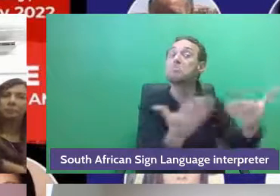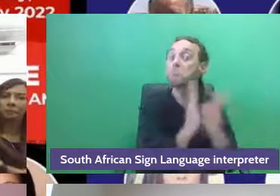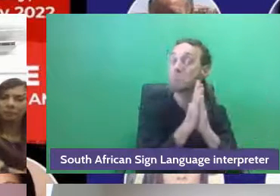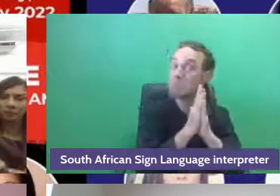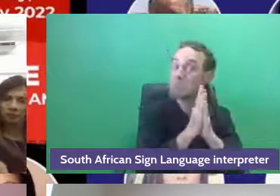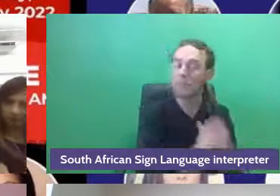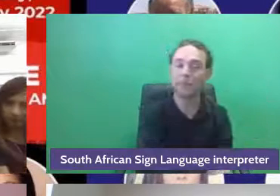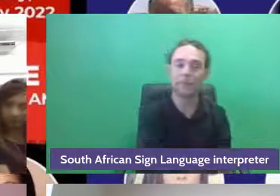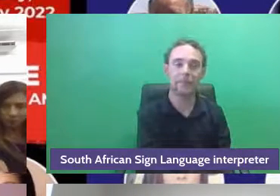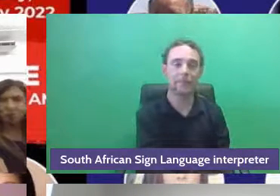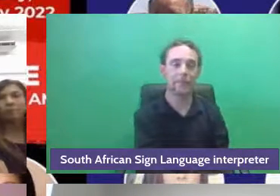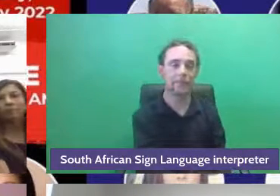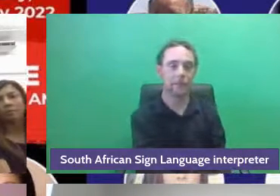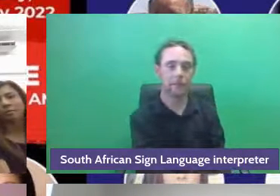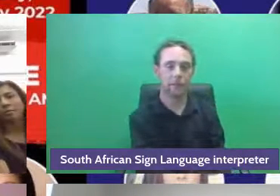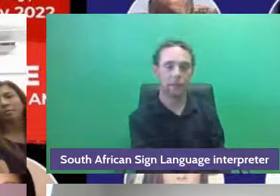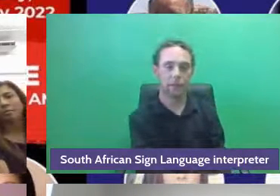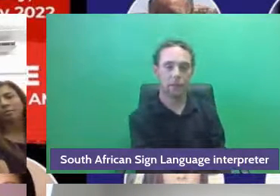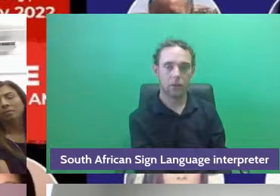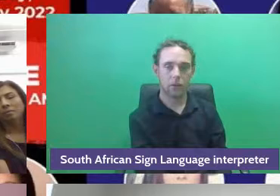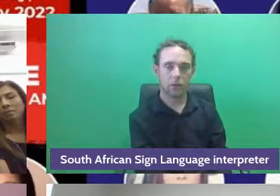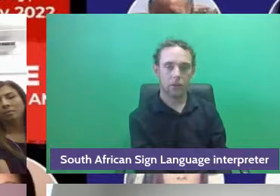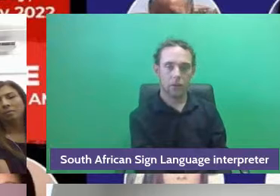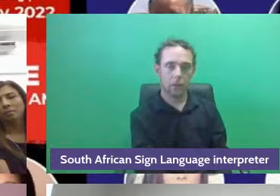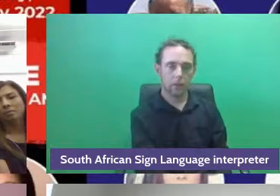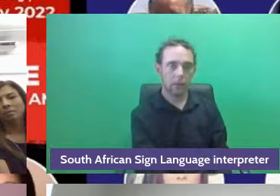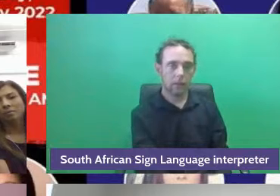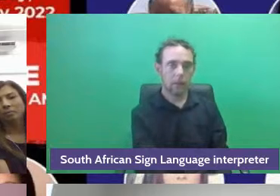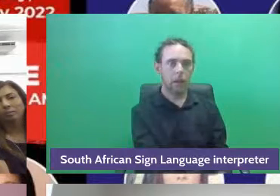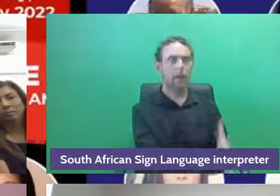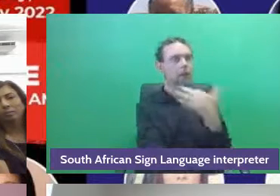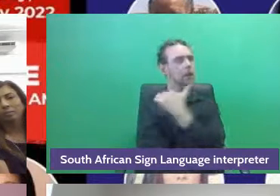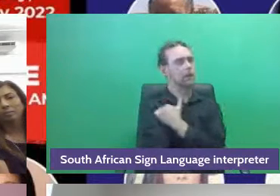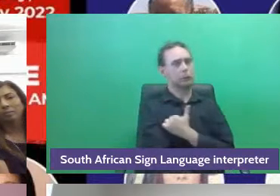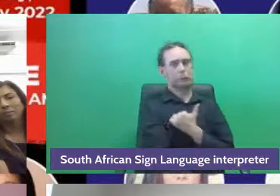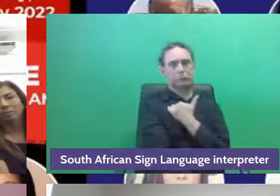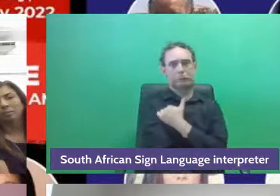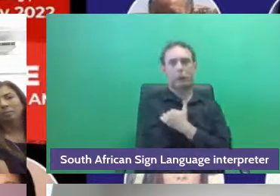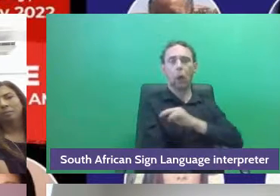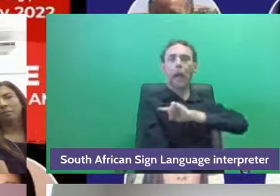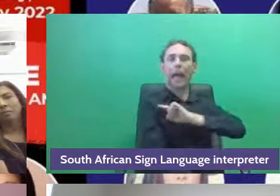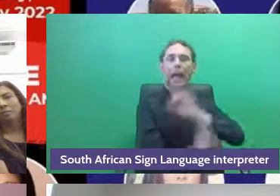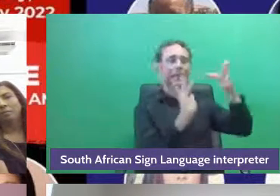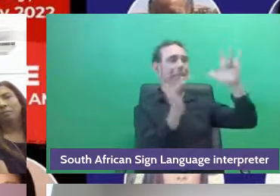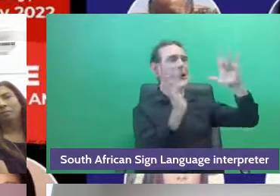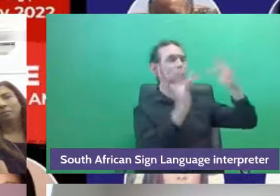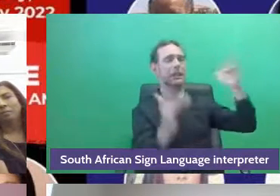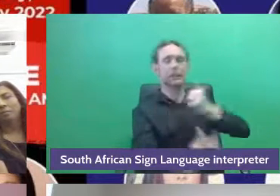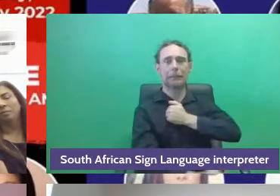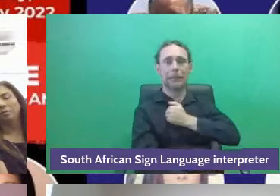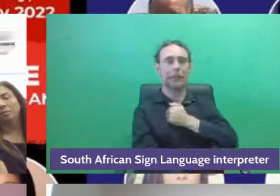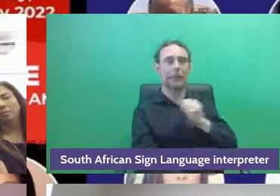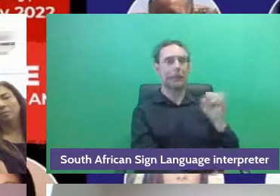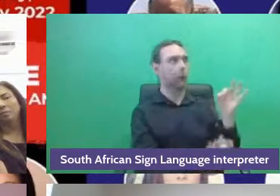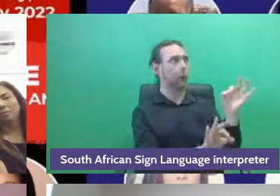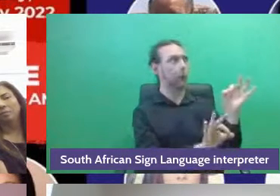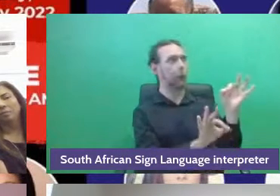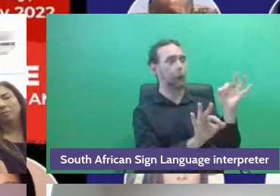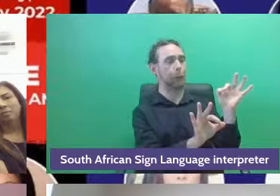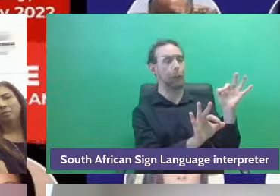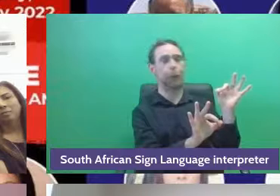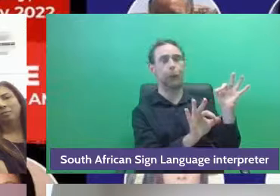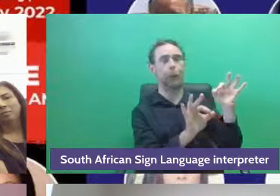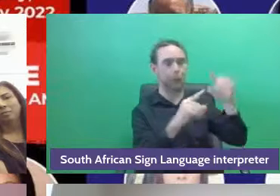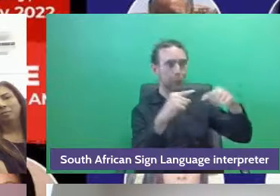All right. Can you hear us? Sorry, because my network is buffering. Yes, I can hear.